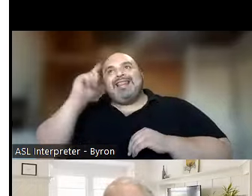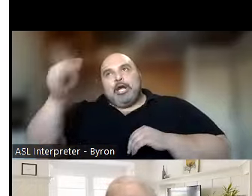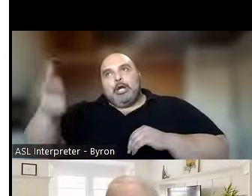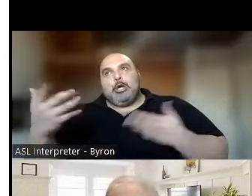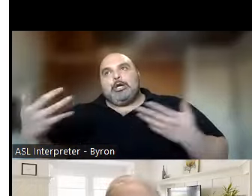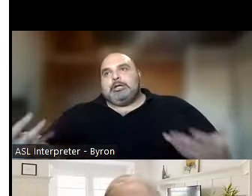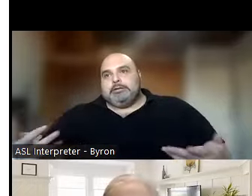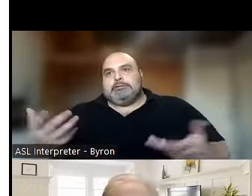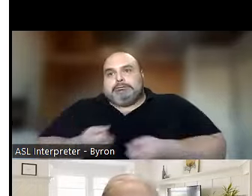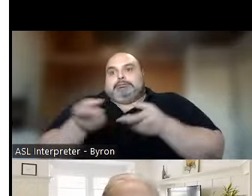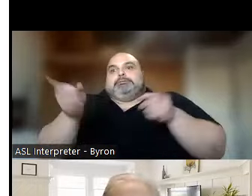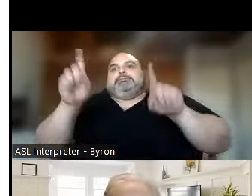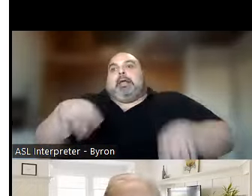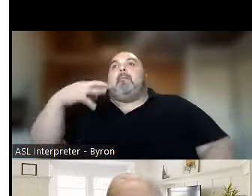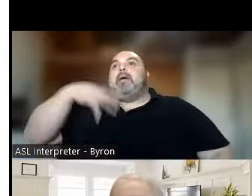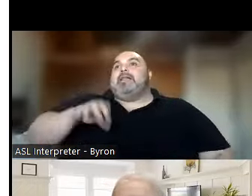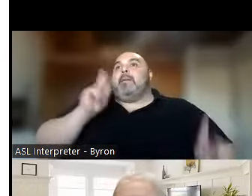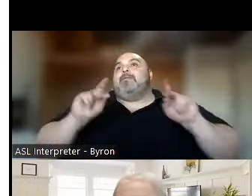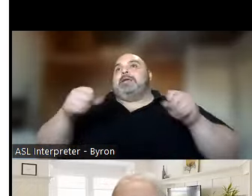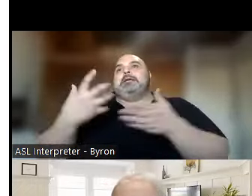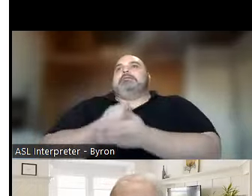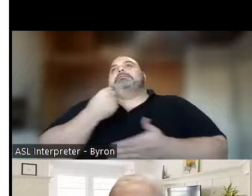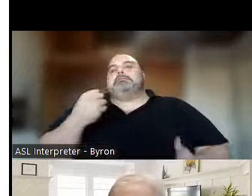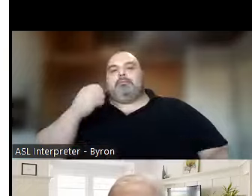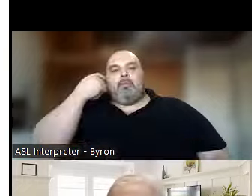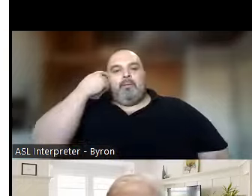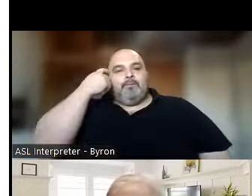a benefit that people can take advantage of. Next slide.